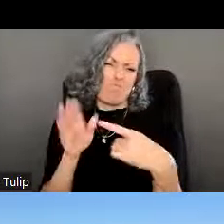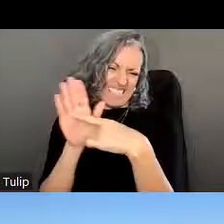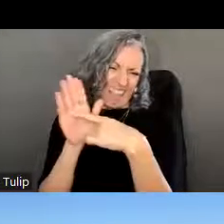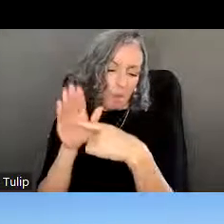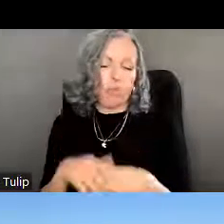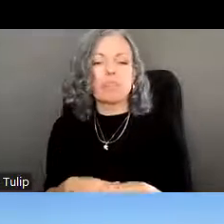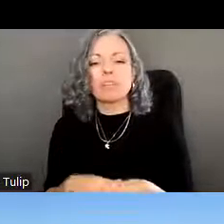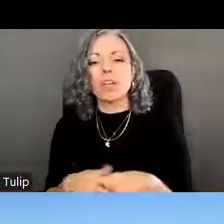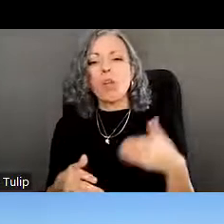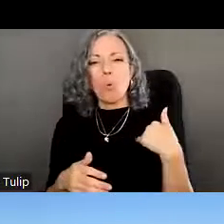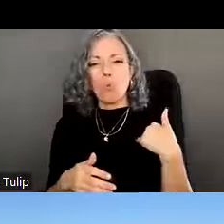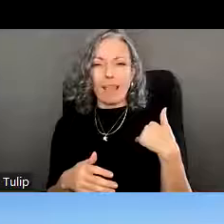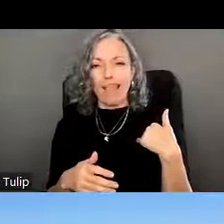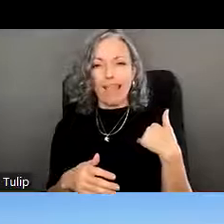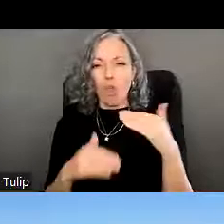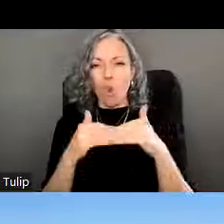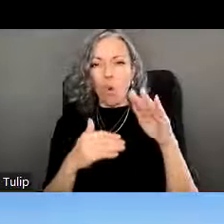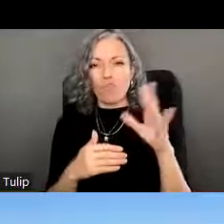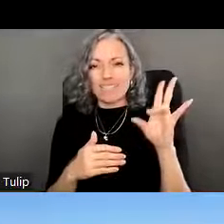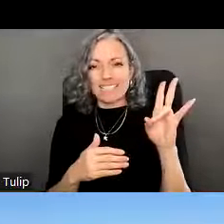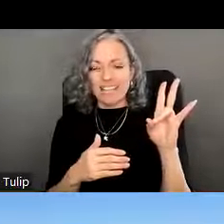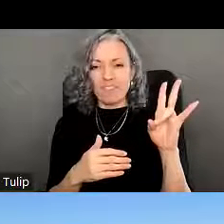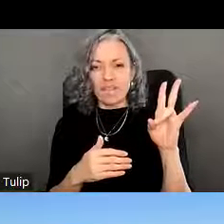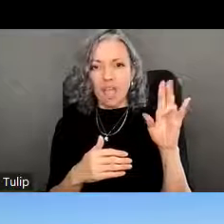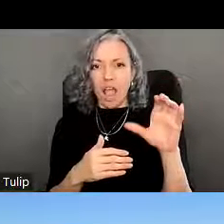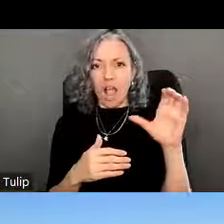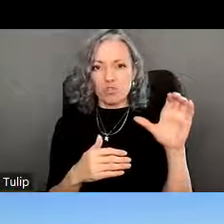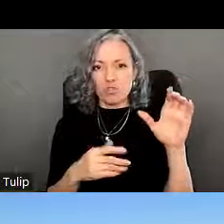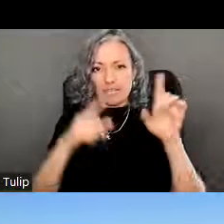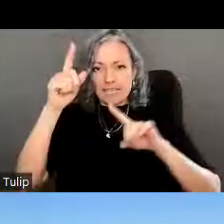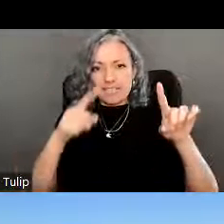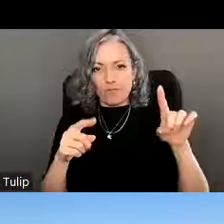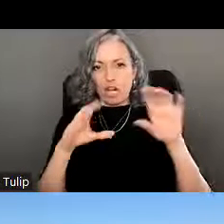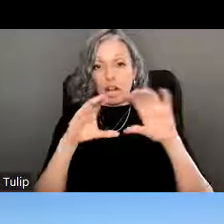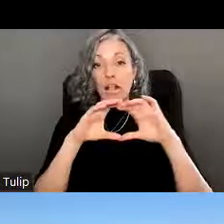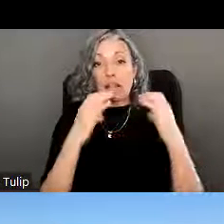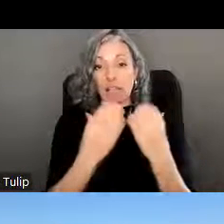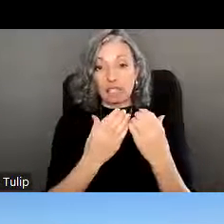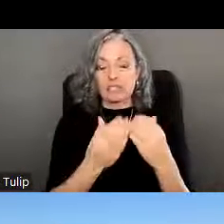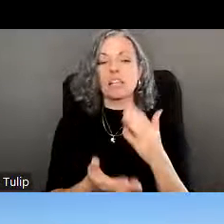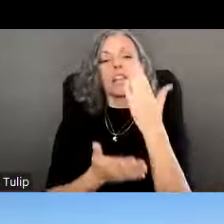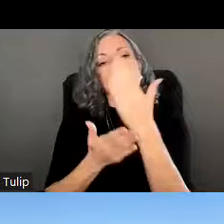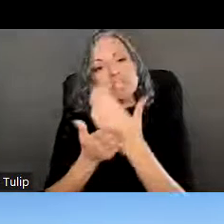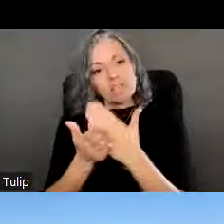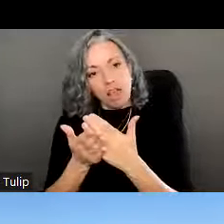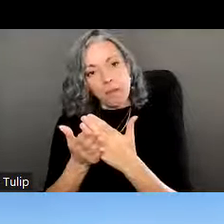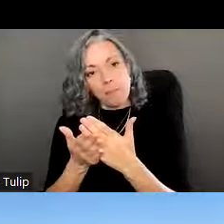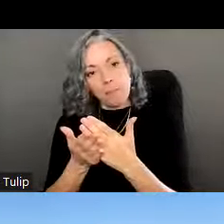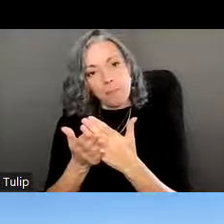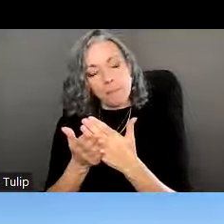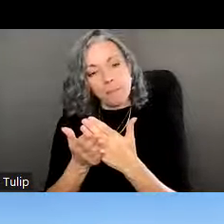We had about over 700 different classes. Some were